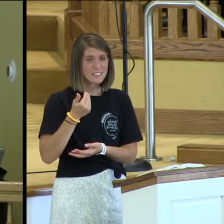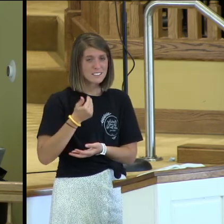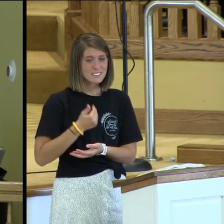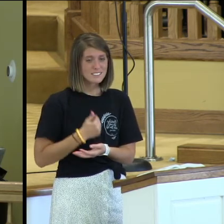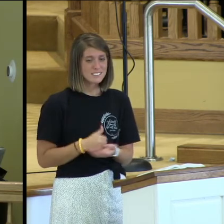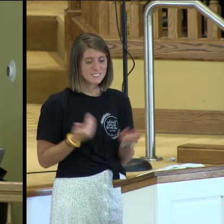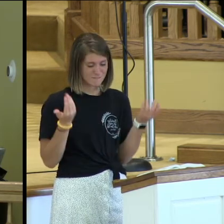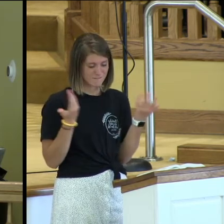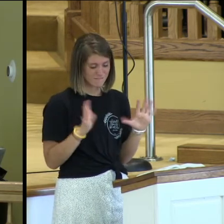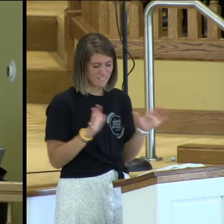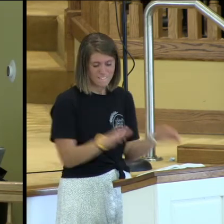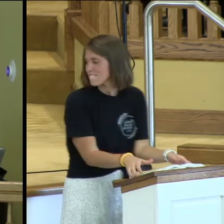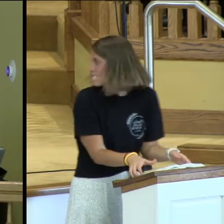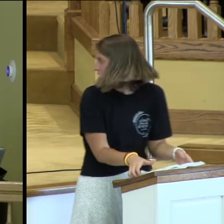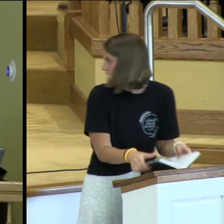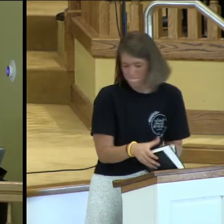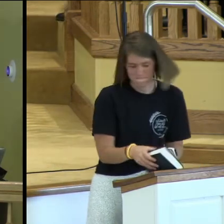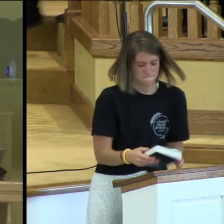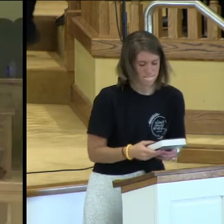I?